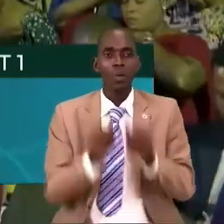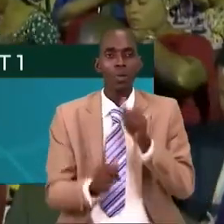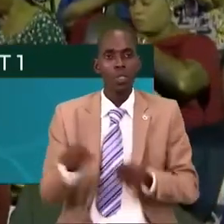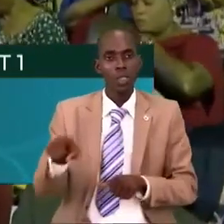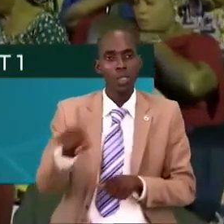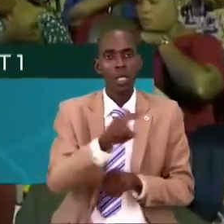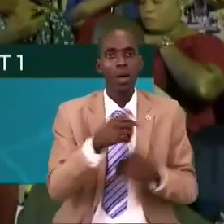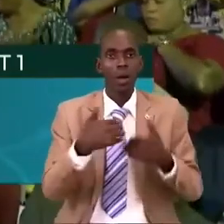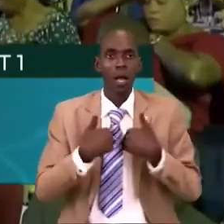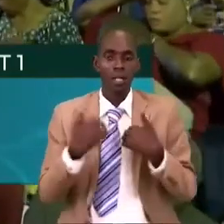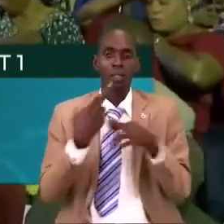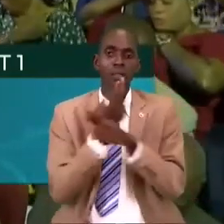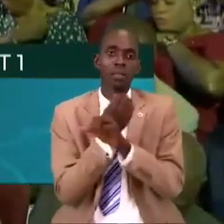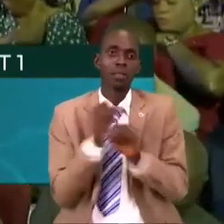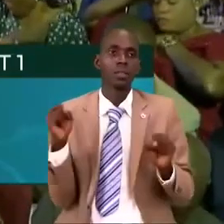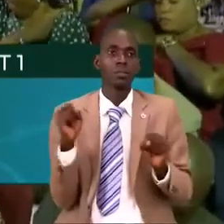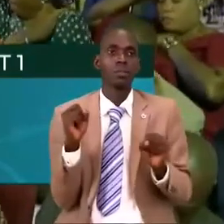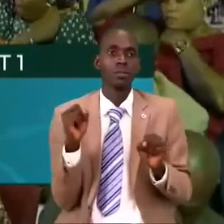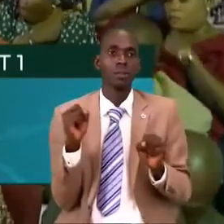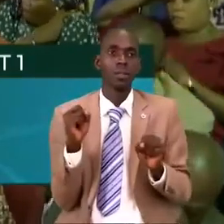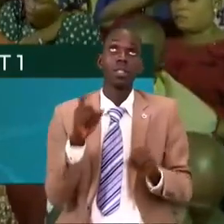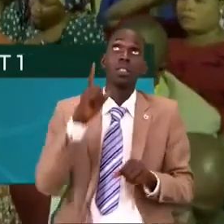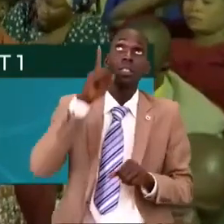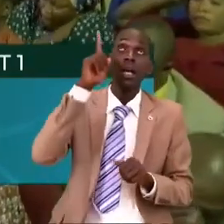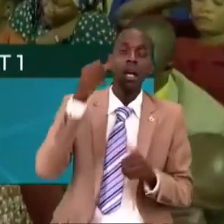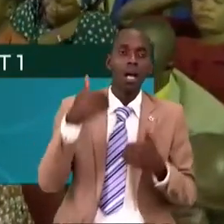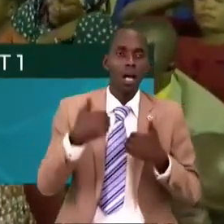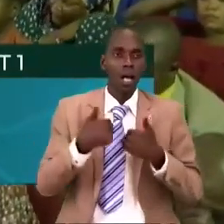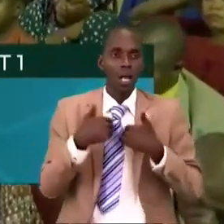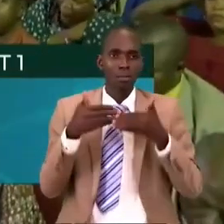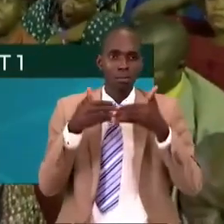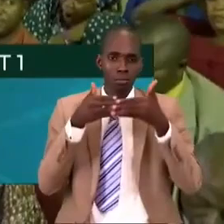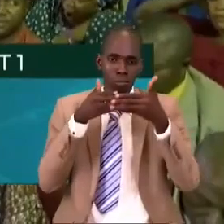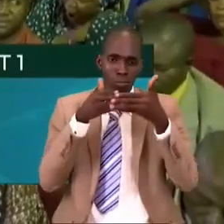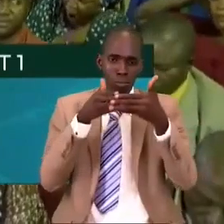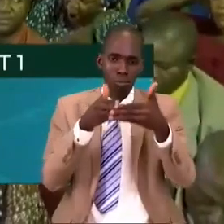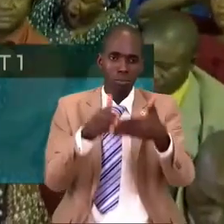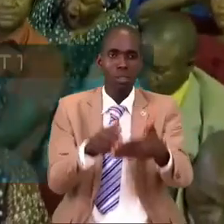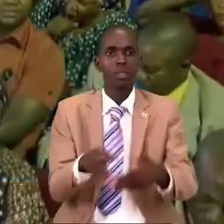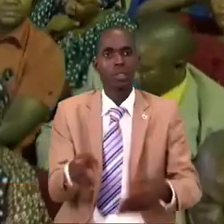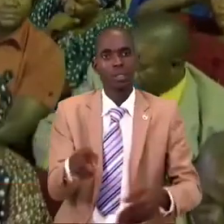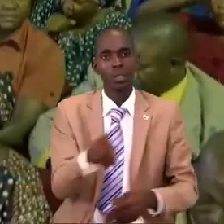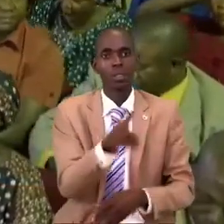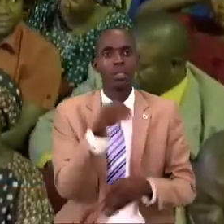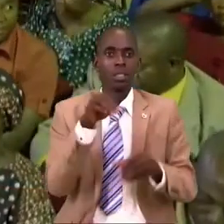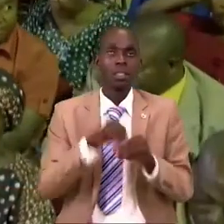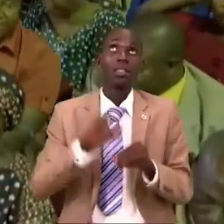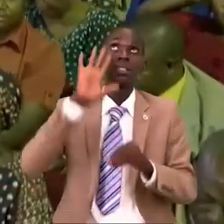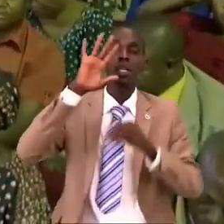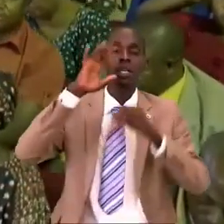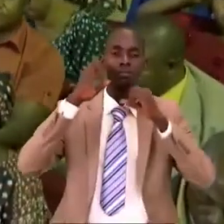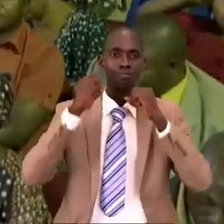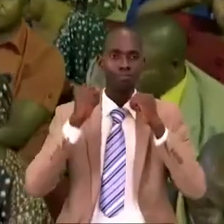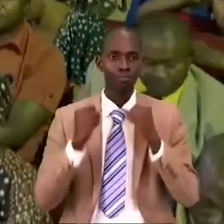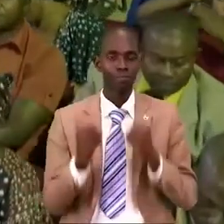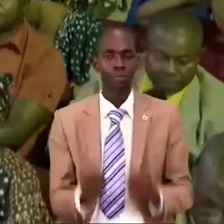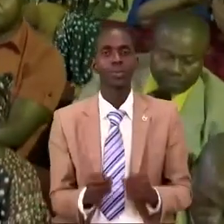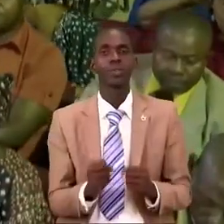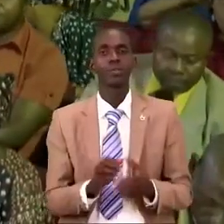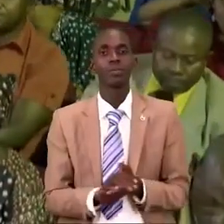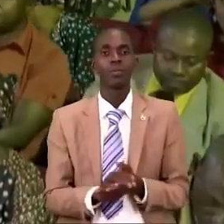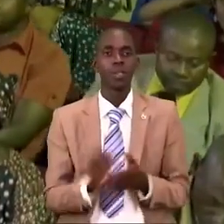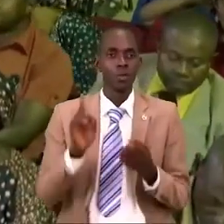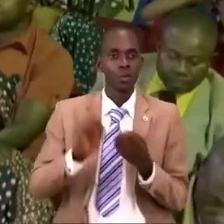thy strength unto thy holy habitation. You see there, it's by the mercy of